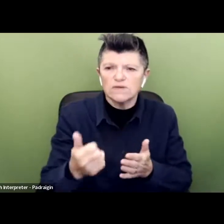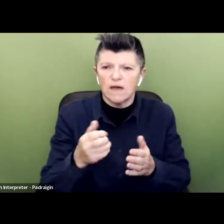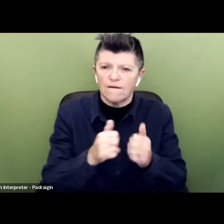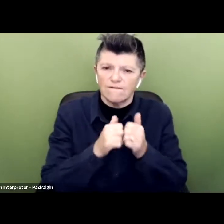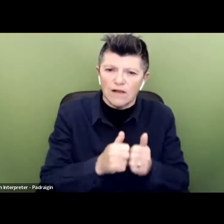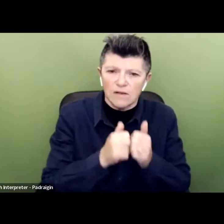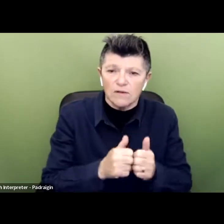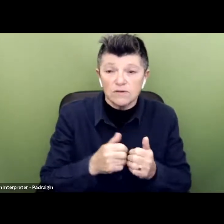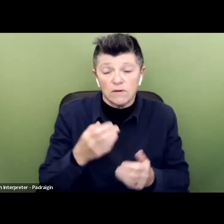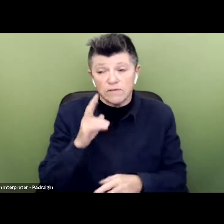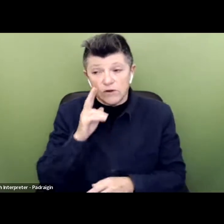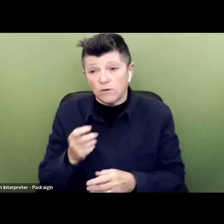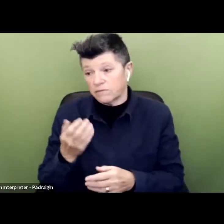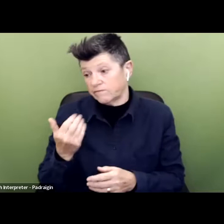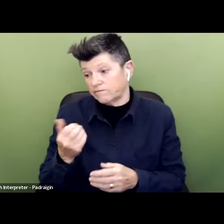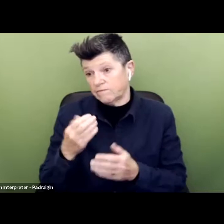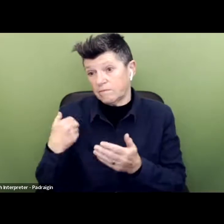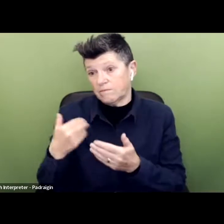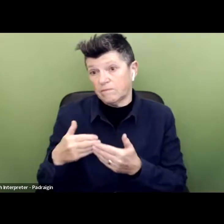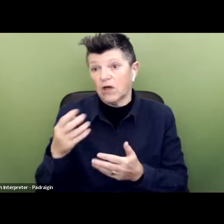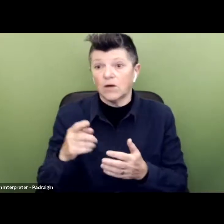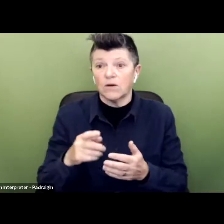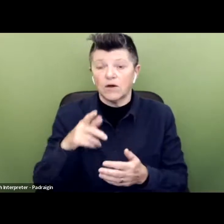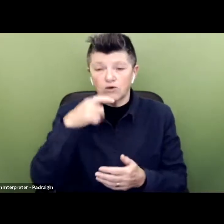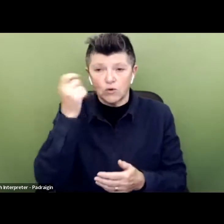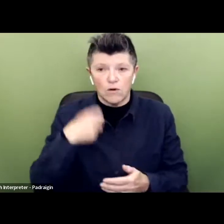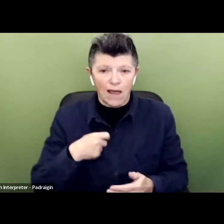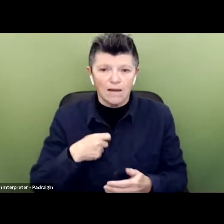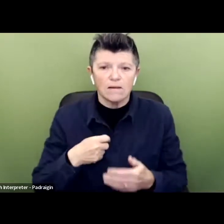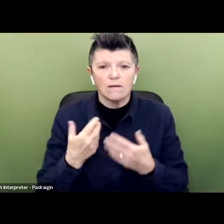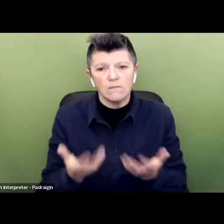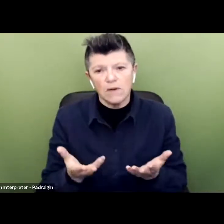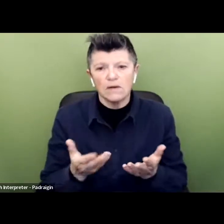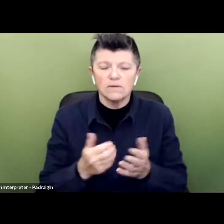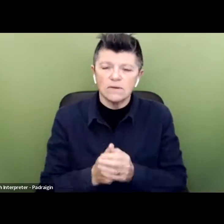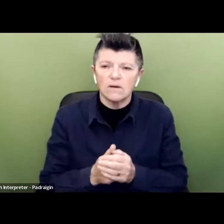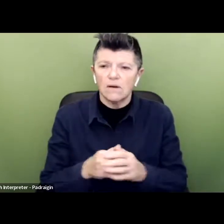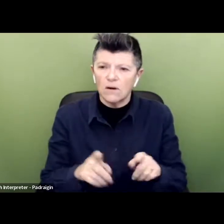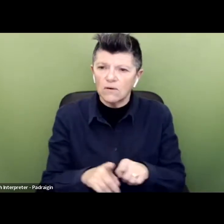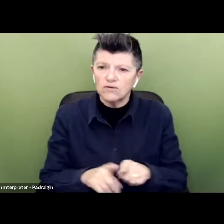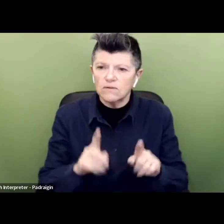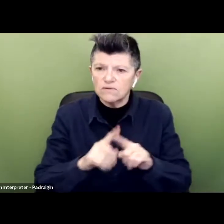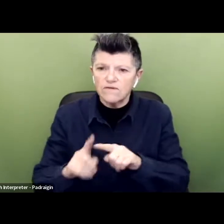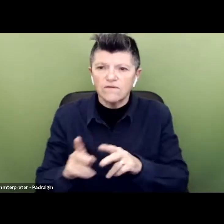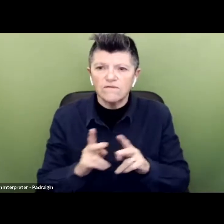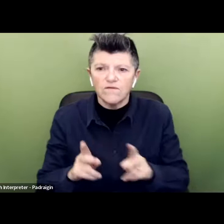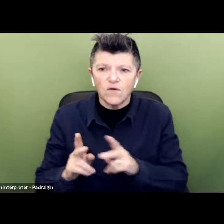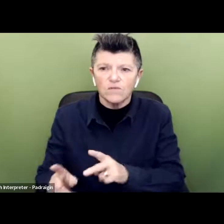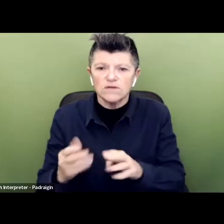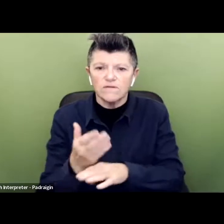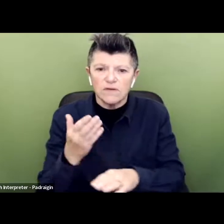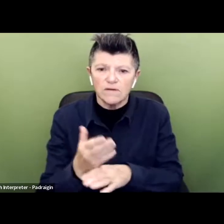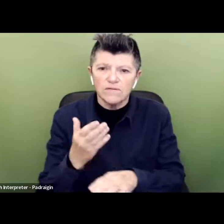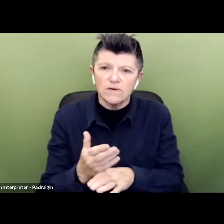about that. And that made me also think about the way in which different forms of activity are linked into these geopolitical conflicts more